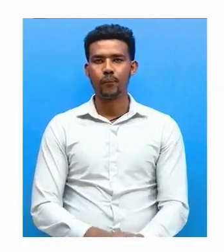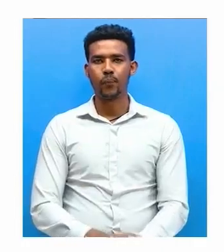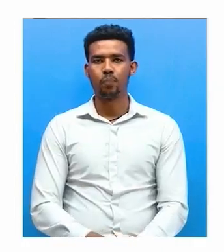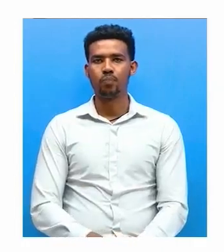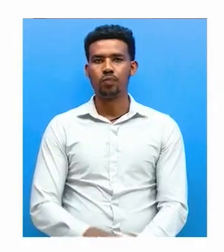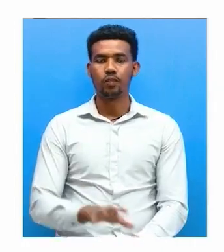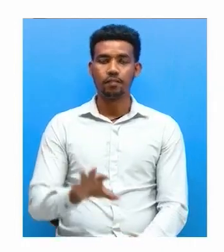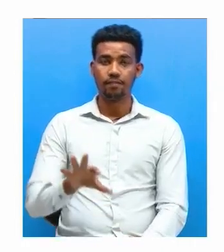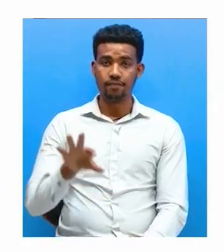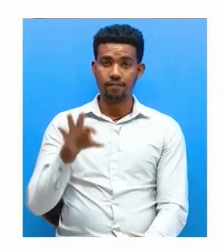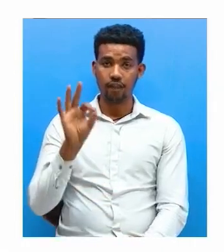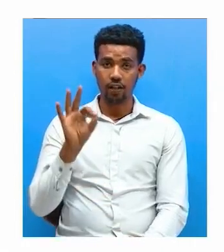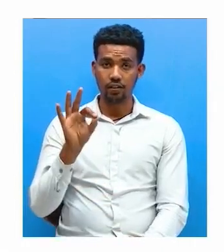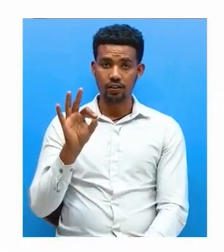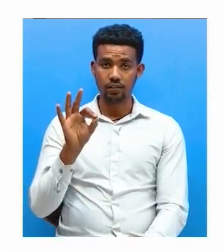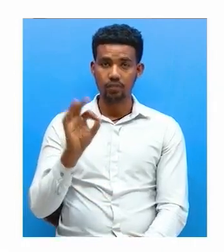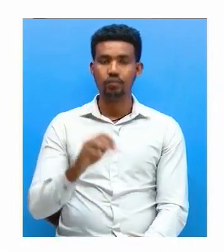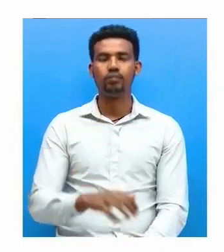find